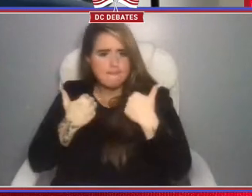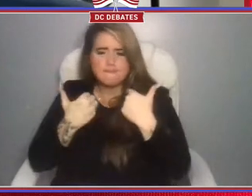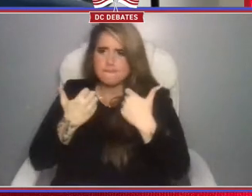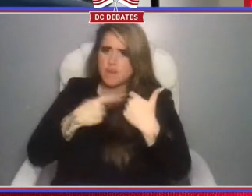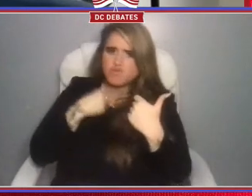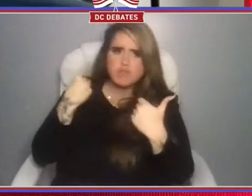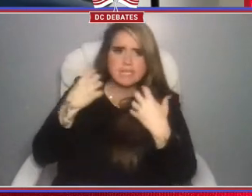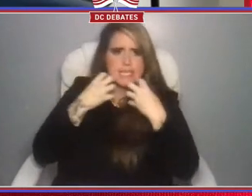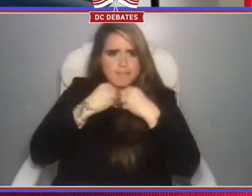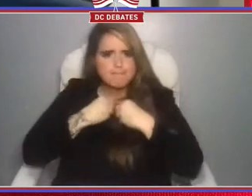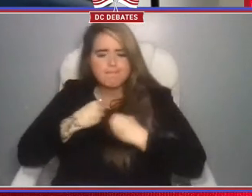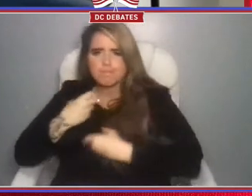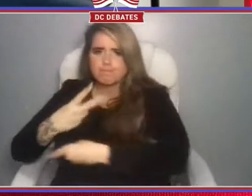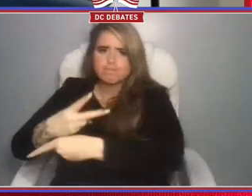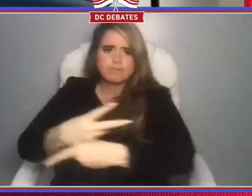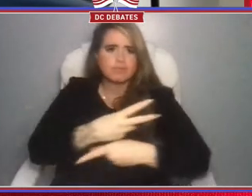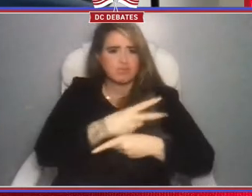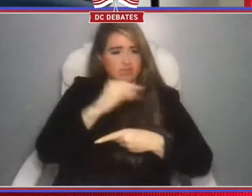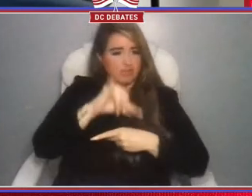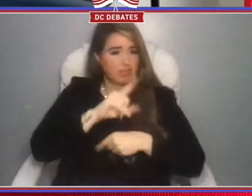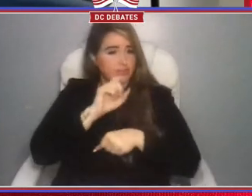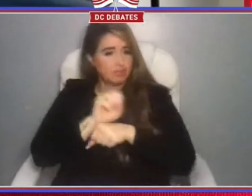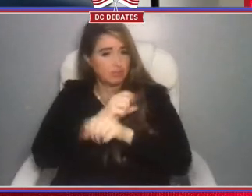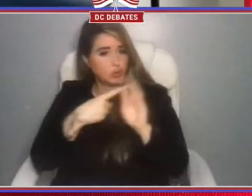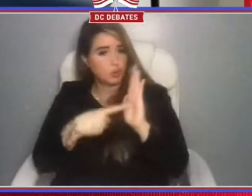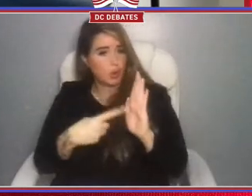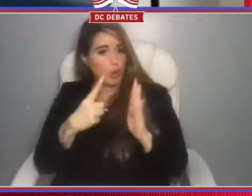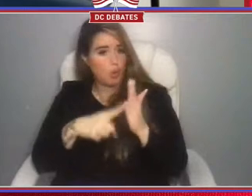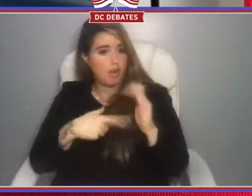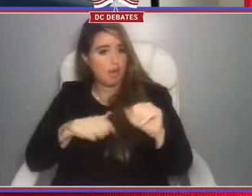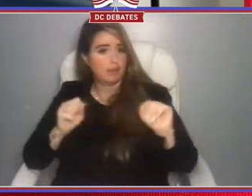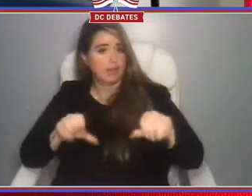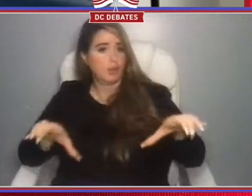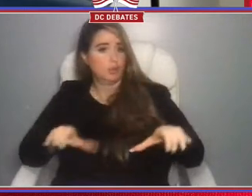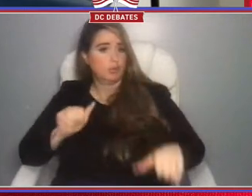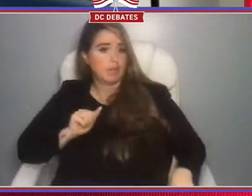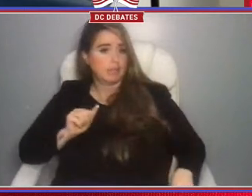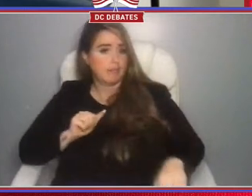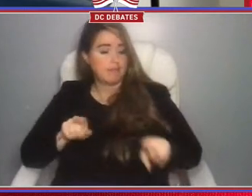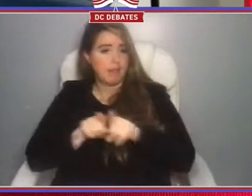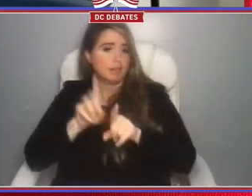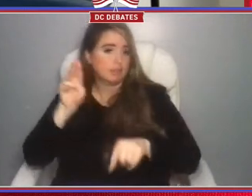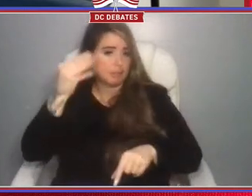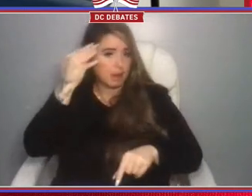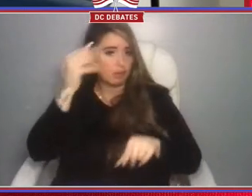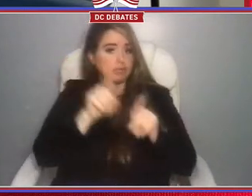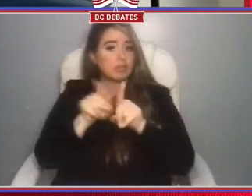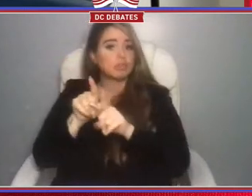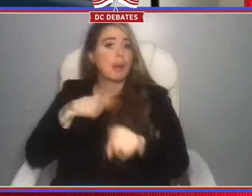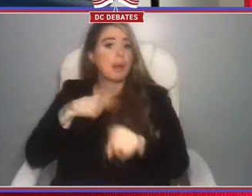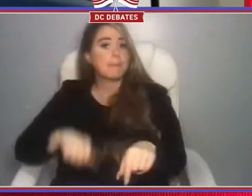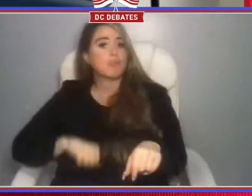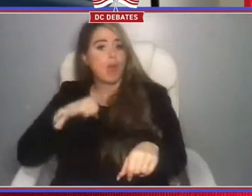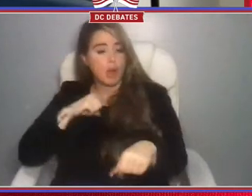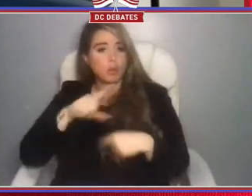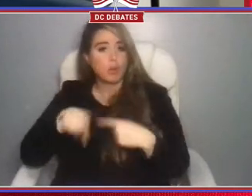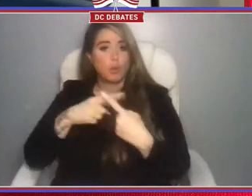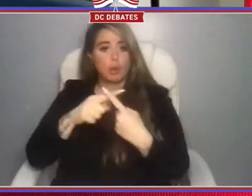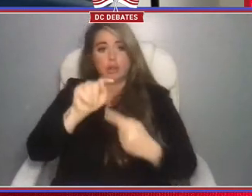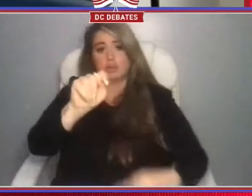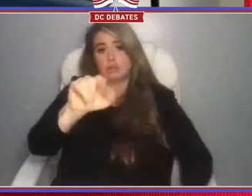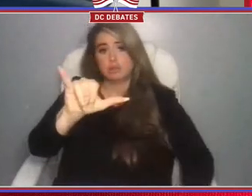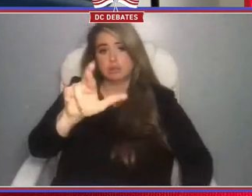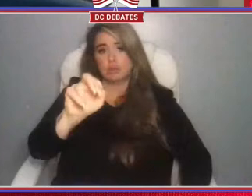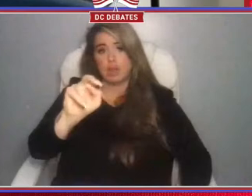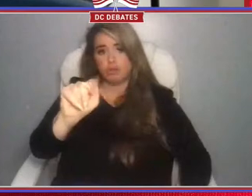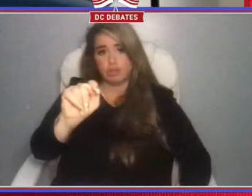really demonstrated what I can do as a mayor. I'm also proud that when a tyrant threatened our city and our values and to